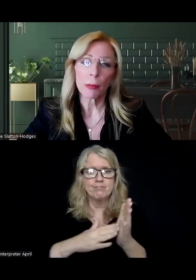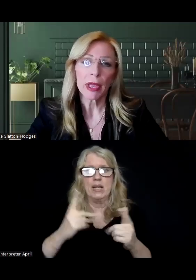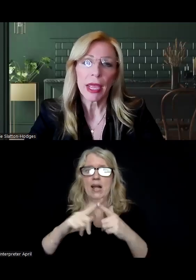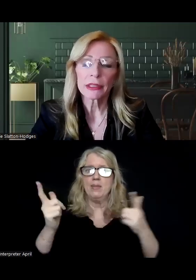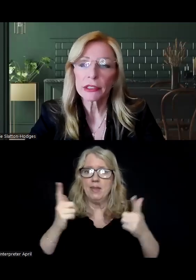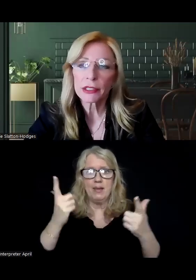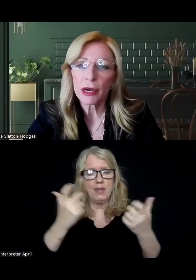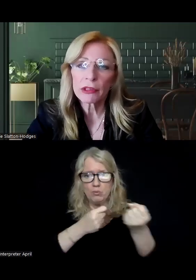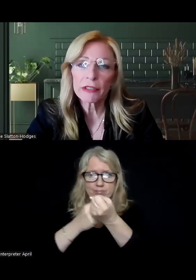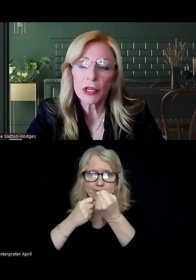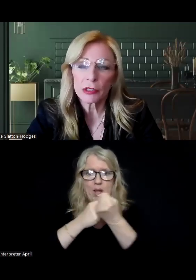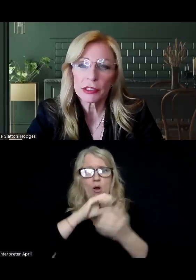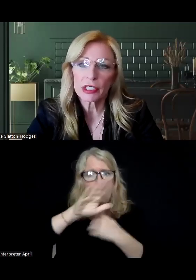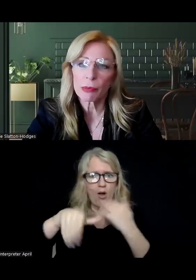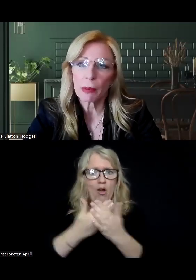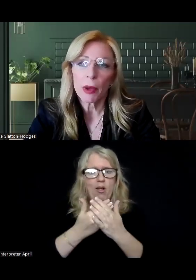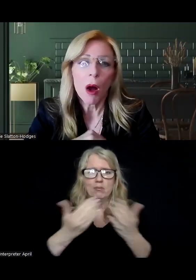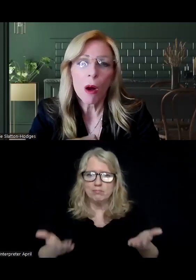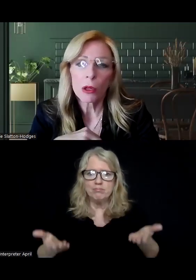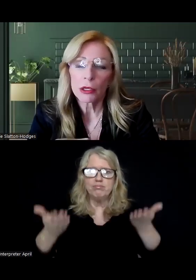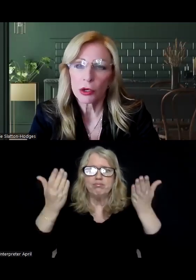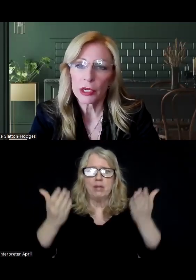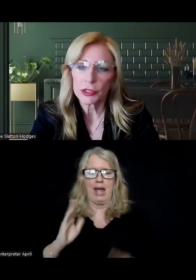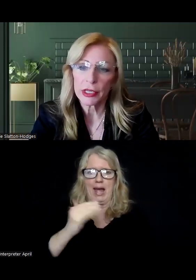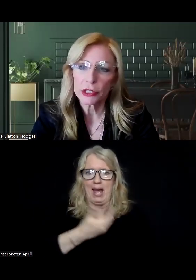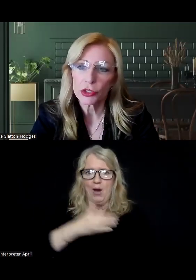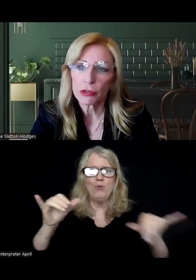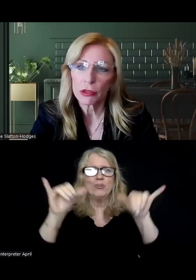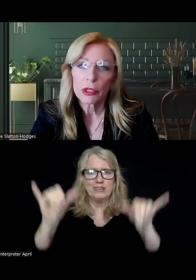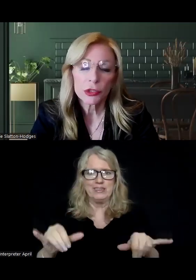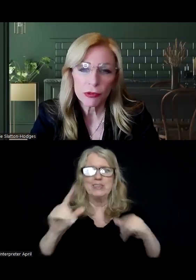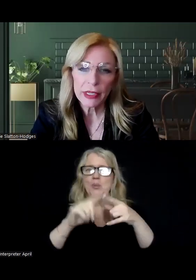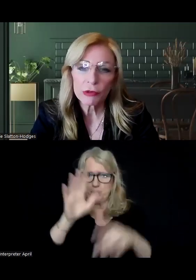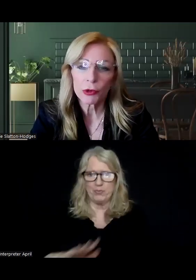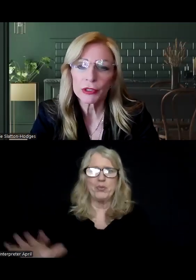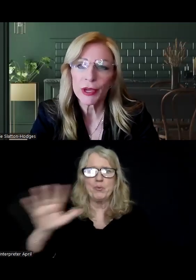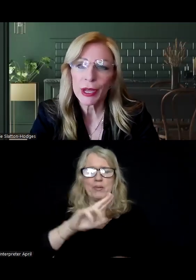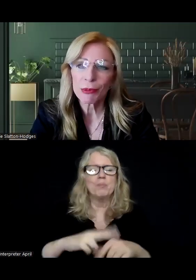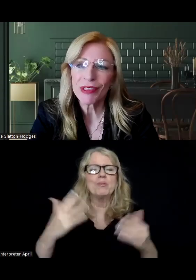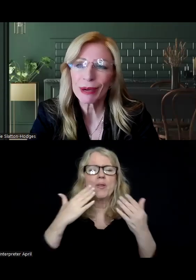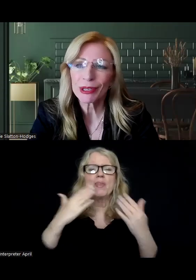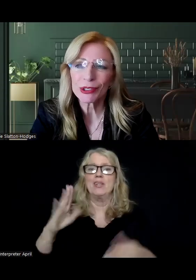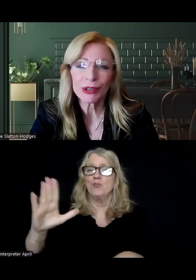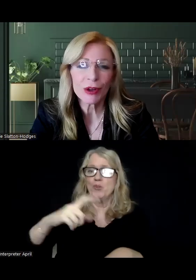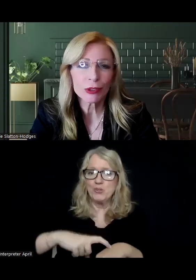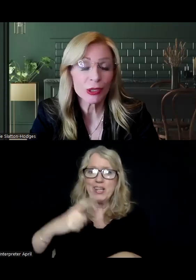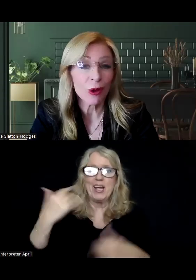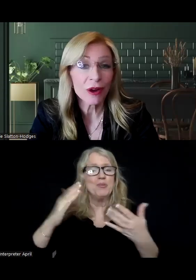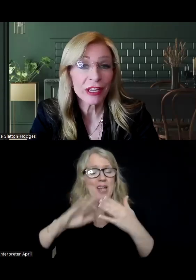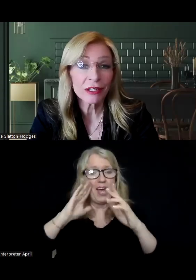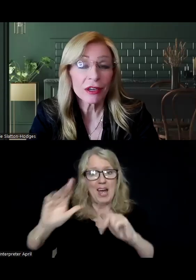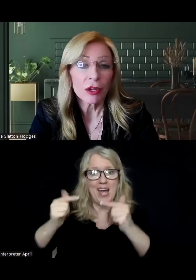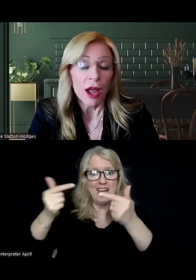all up and lift our system up all across the nation. So thank you for your time. With that, I'm going to turn it over